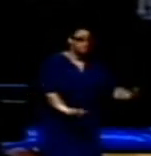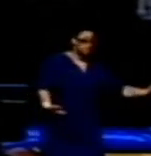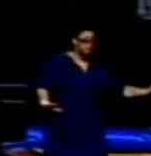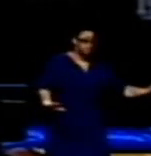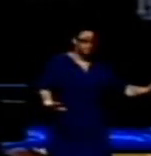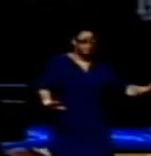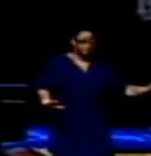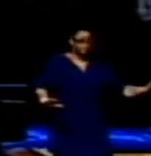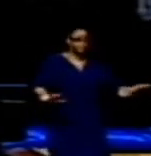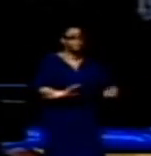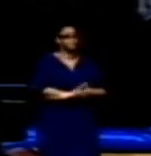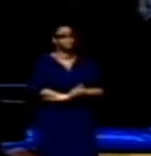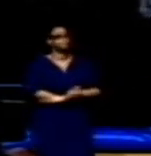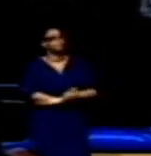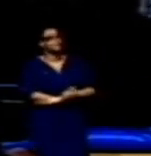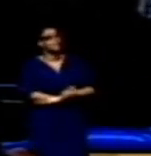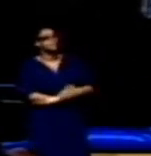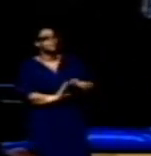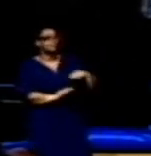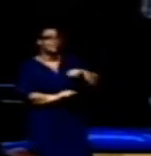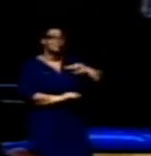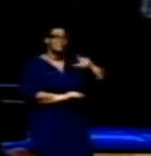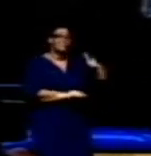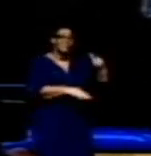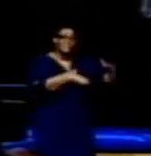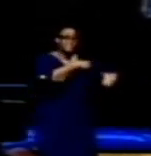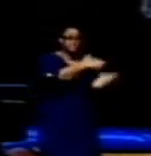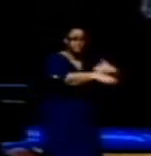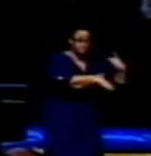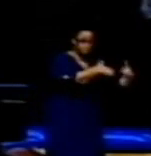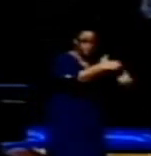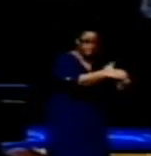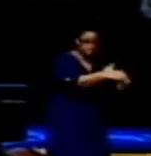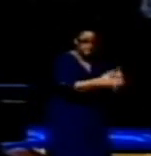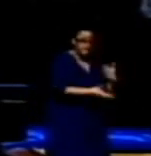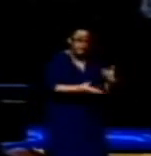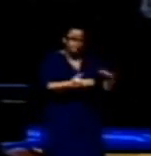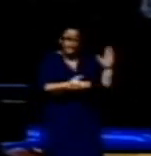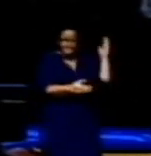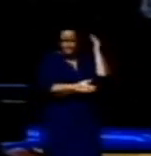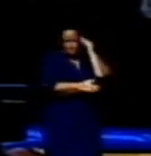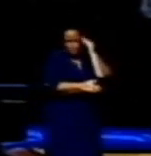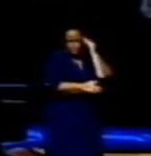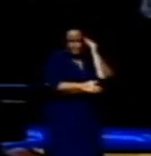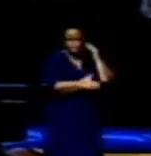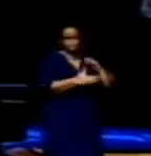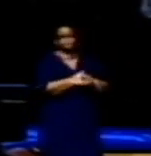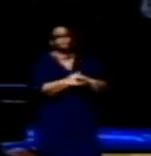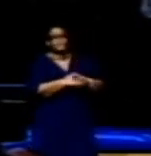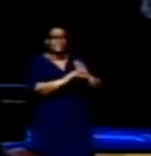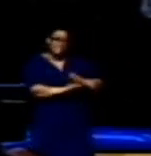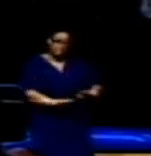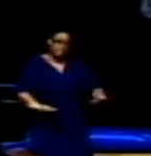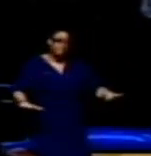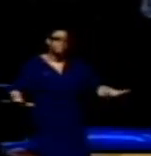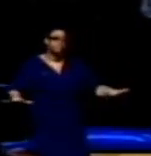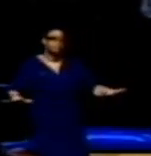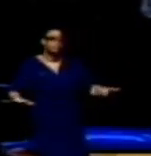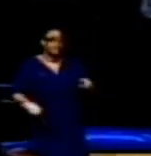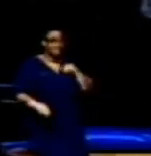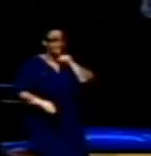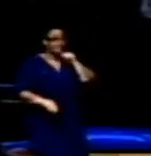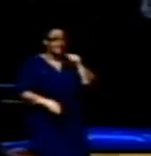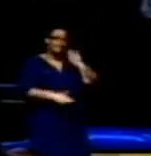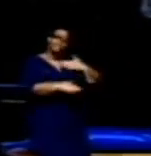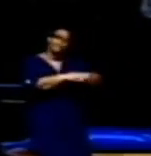Go on. So that the next generation might know them, even the children not